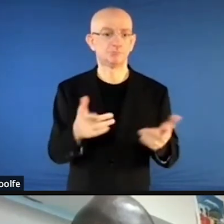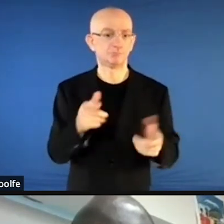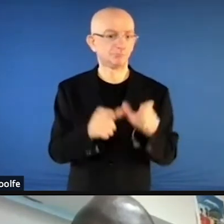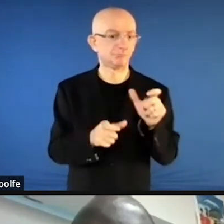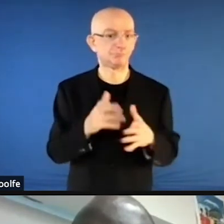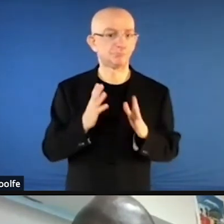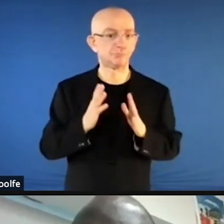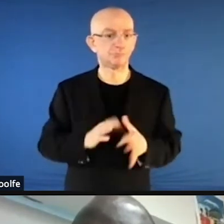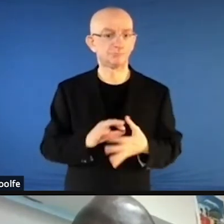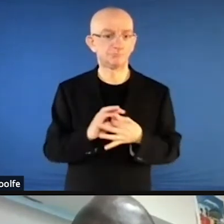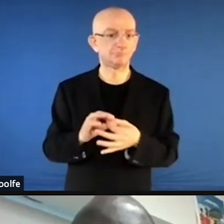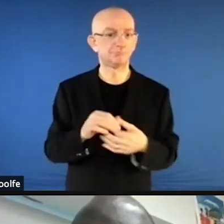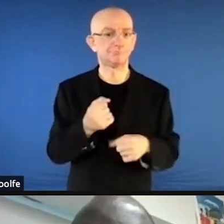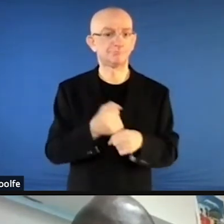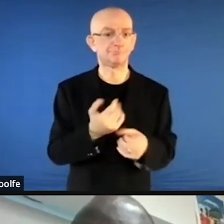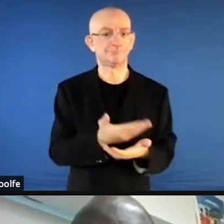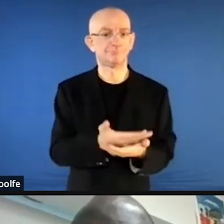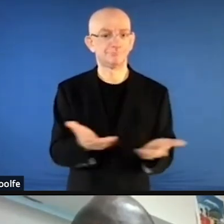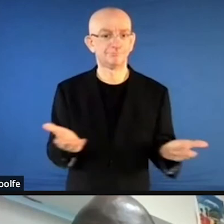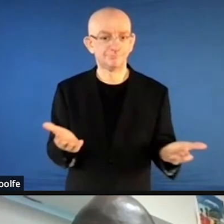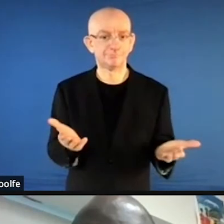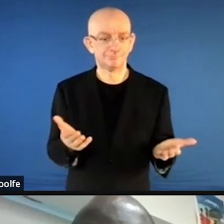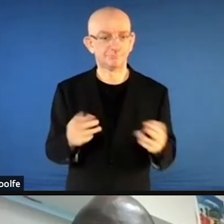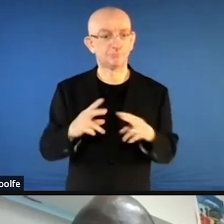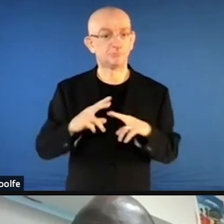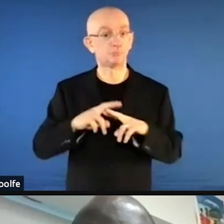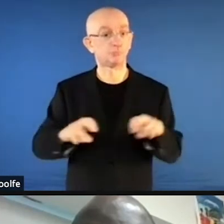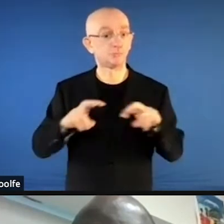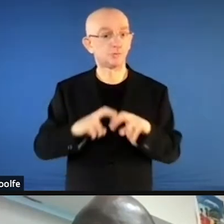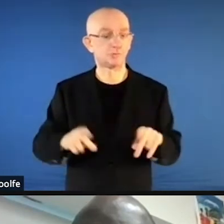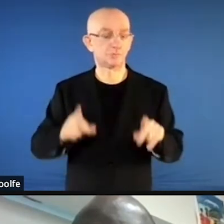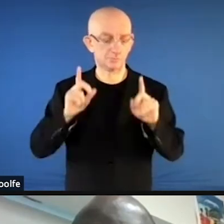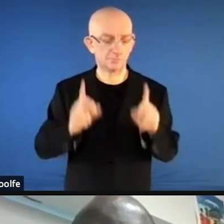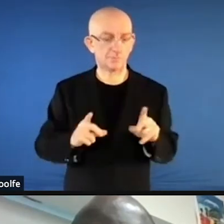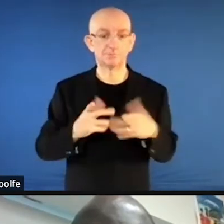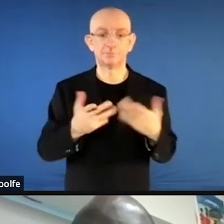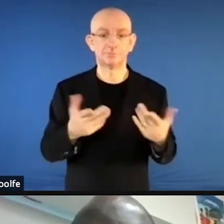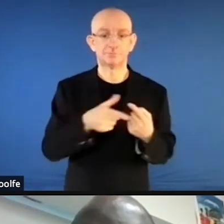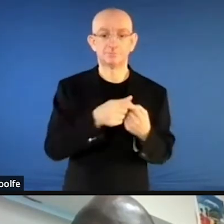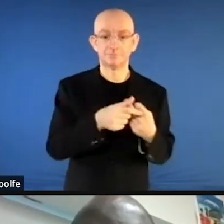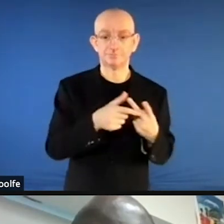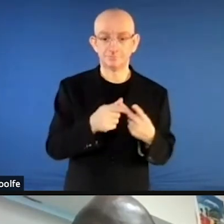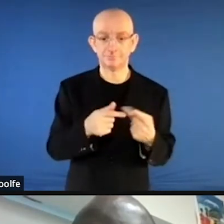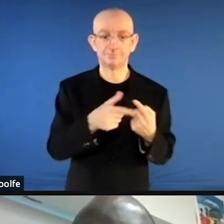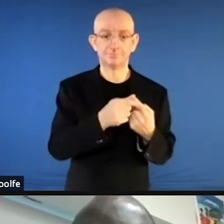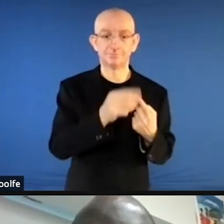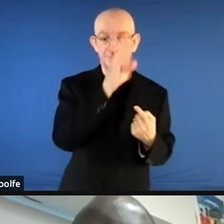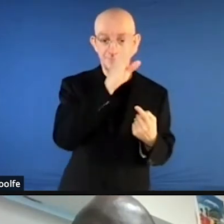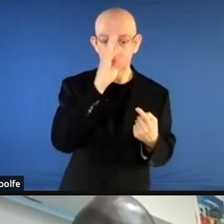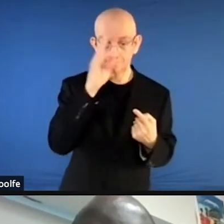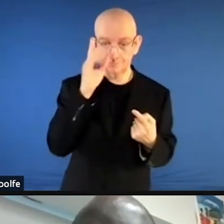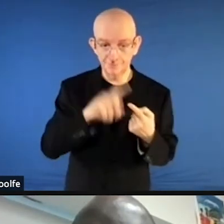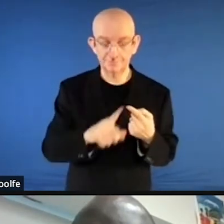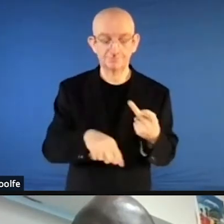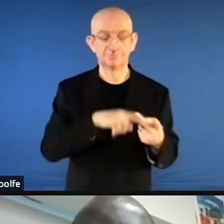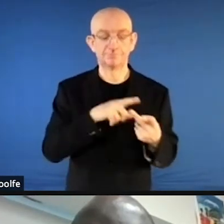both academic and impactful for refugees and humanitarian